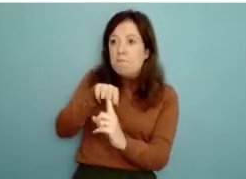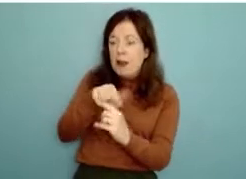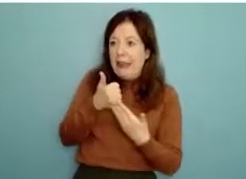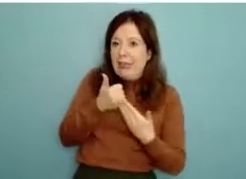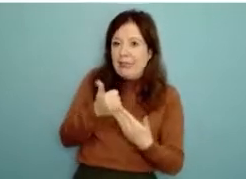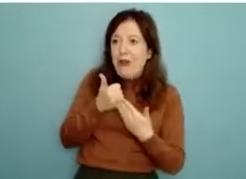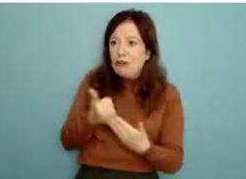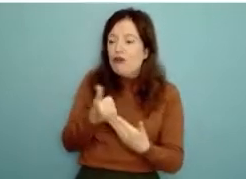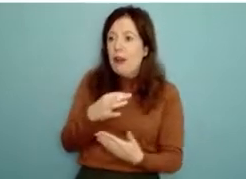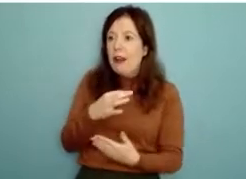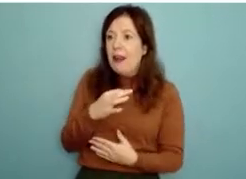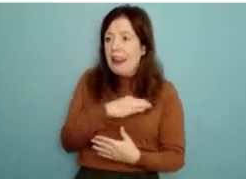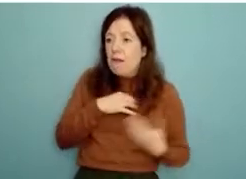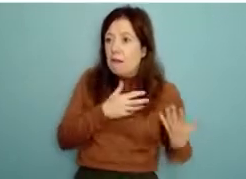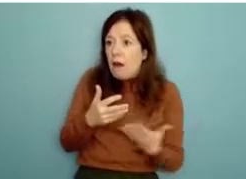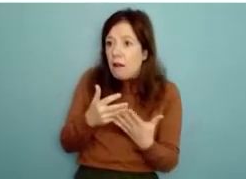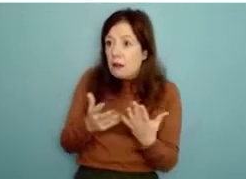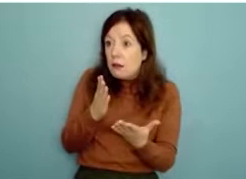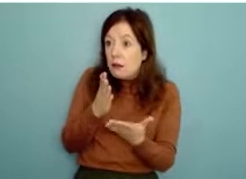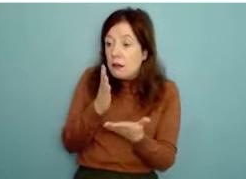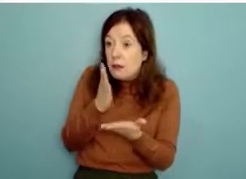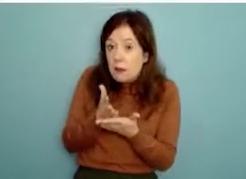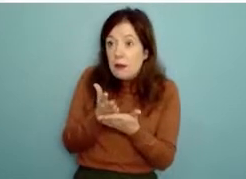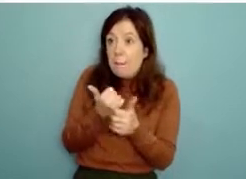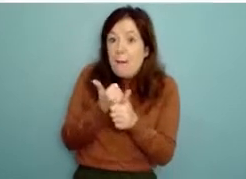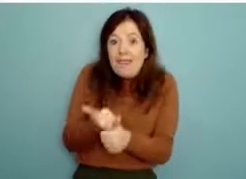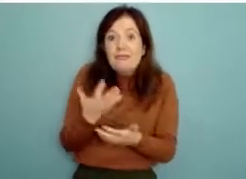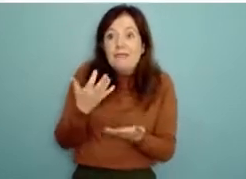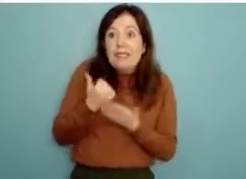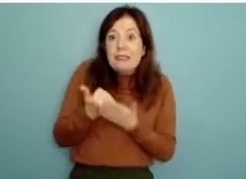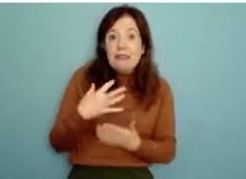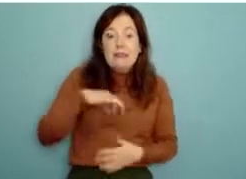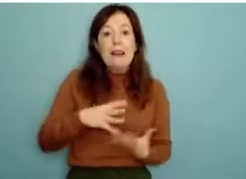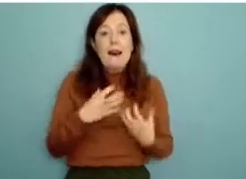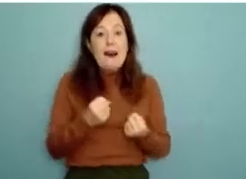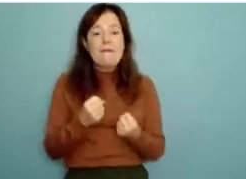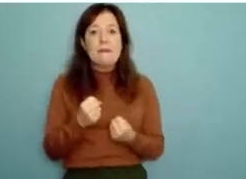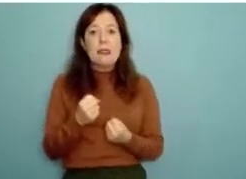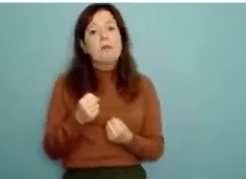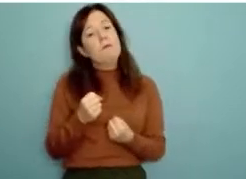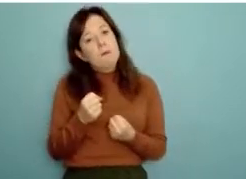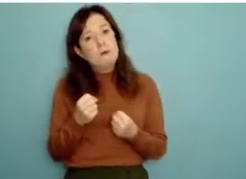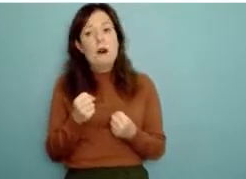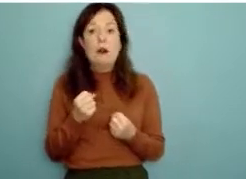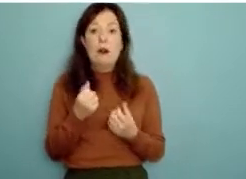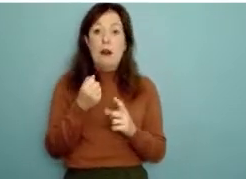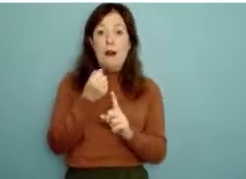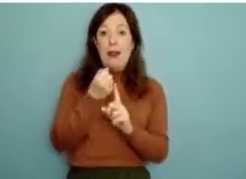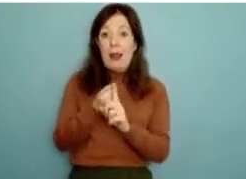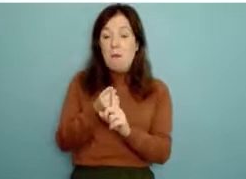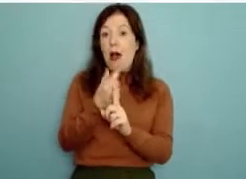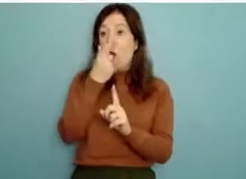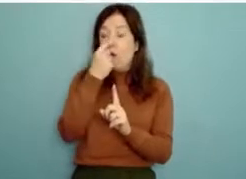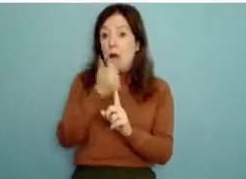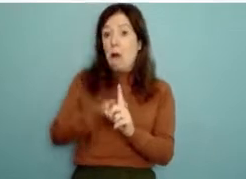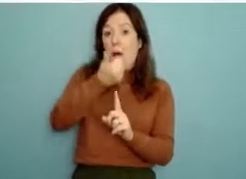clinical services, as well as also sometimes highlighting that we're not having a great deal of impact. So